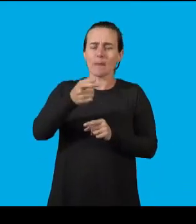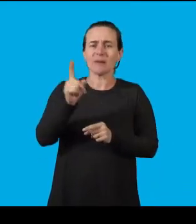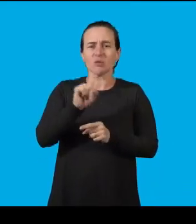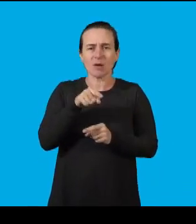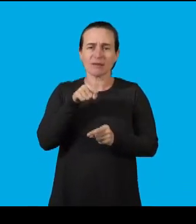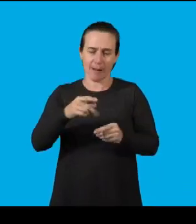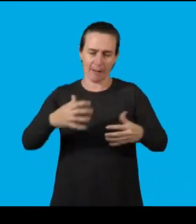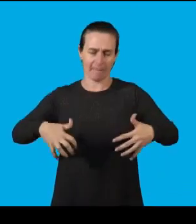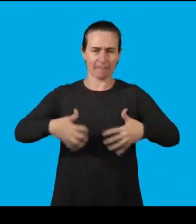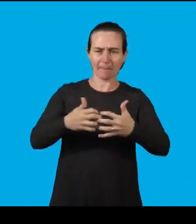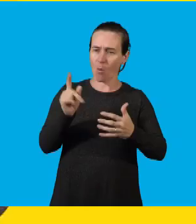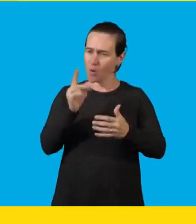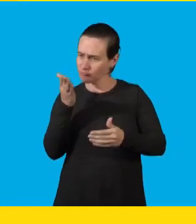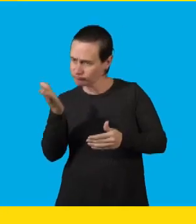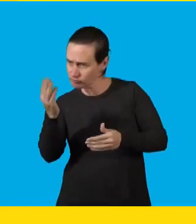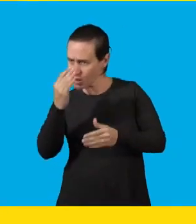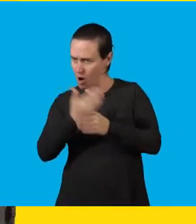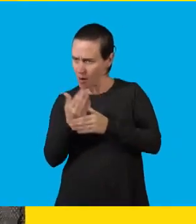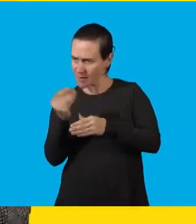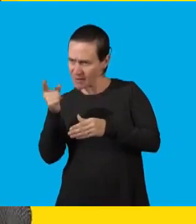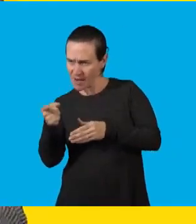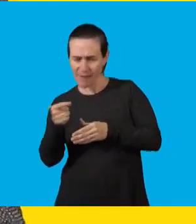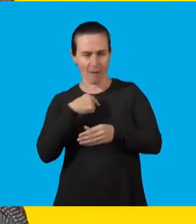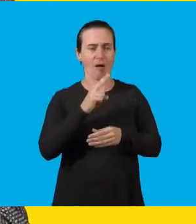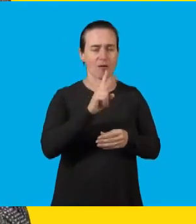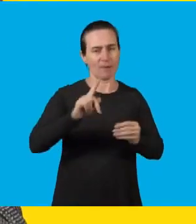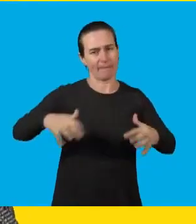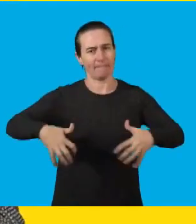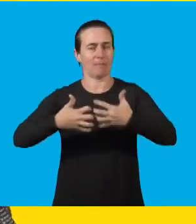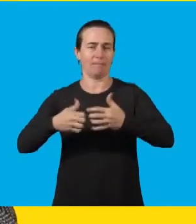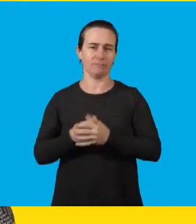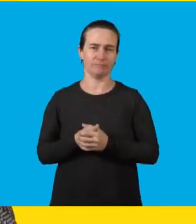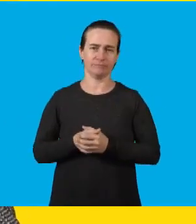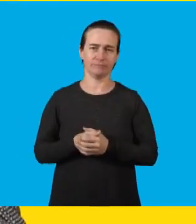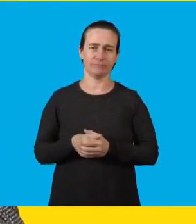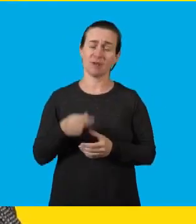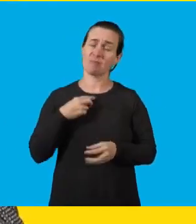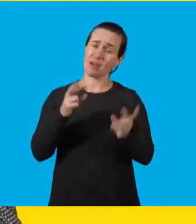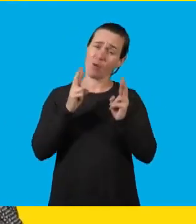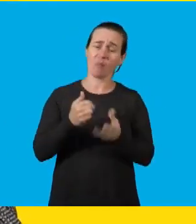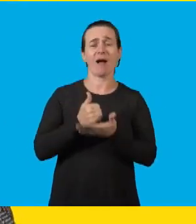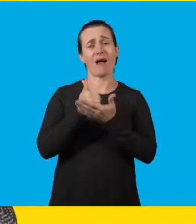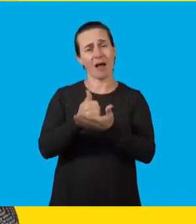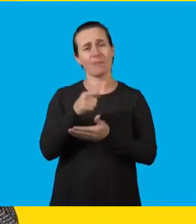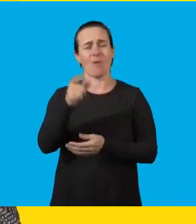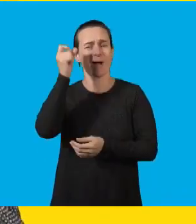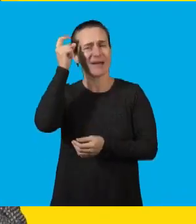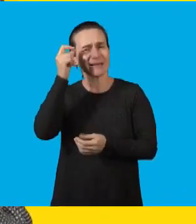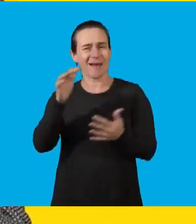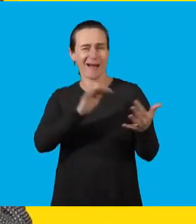your comment is in line with what is shown in the source. I hope that has helped